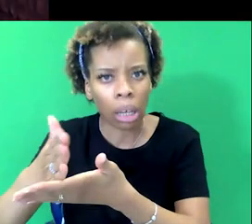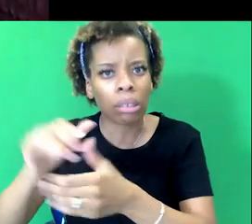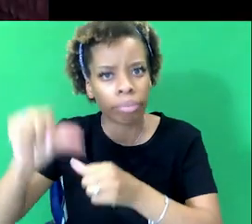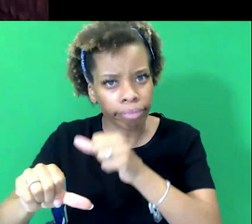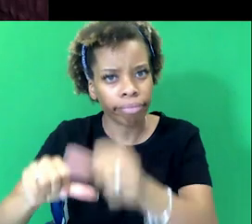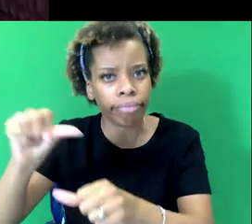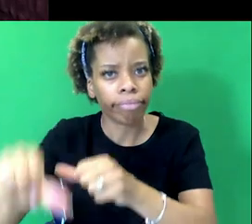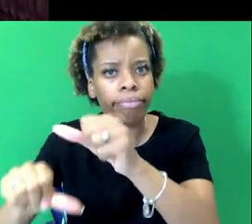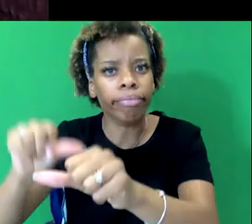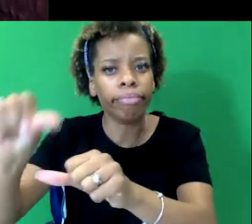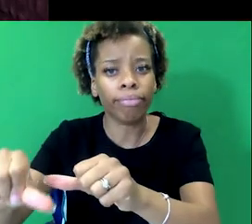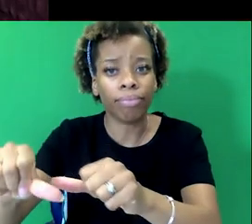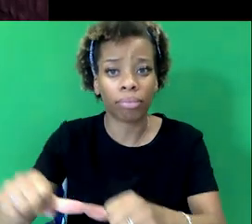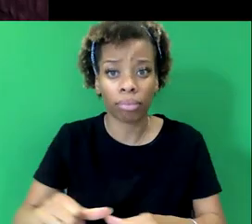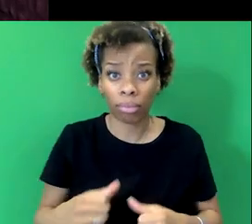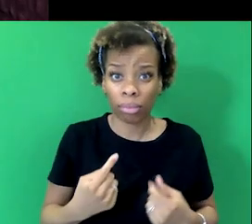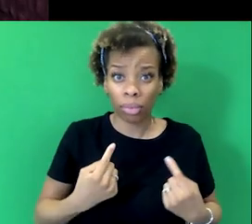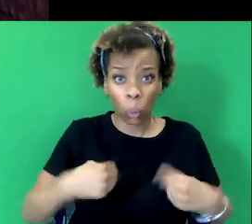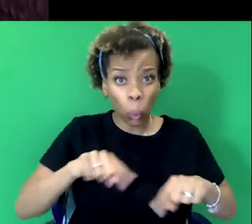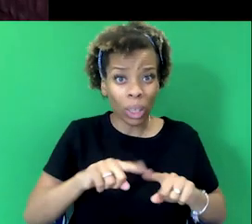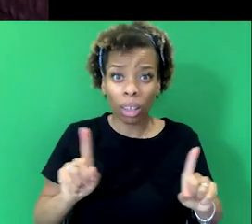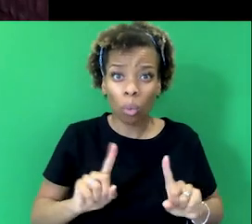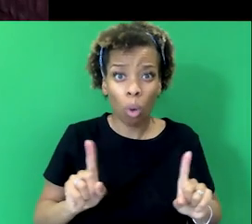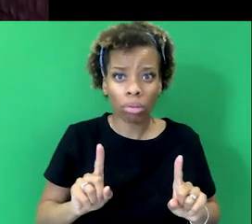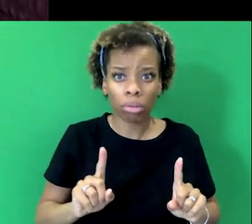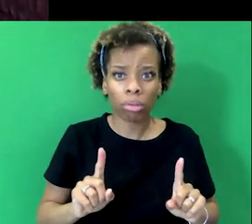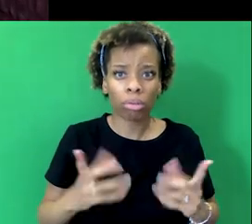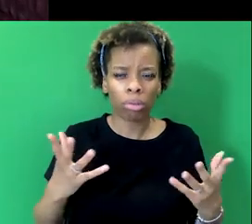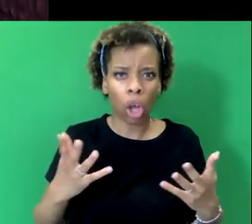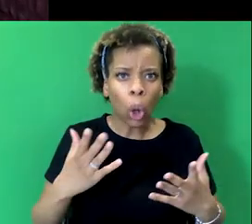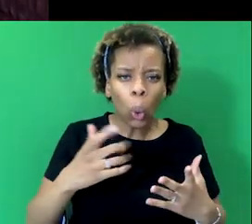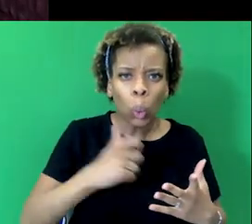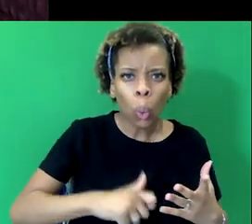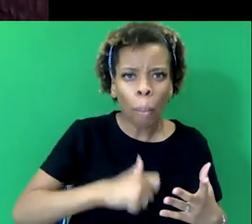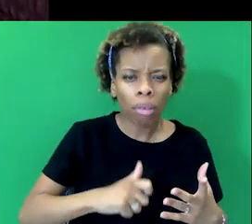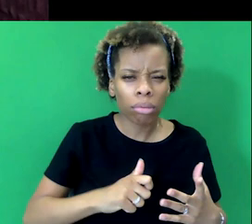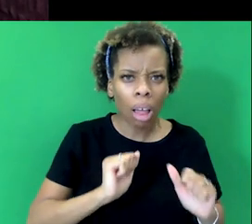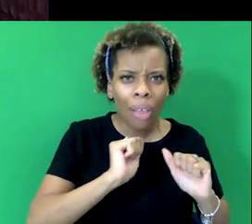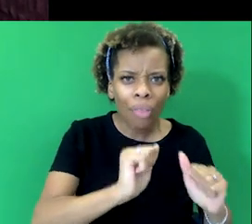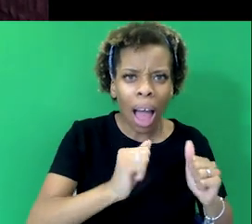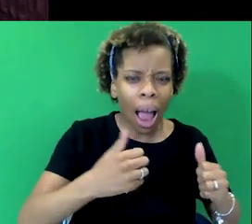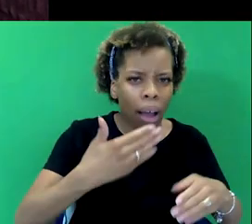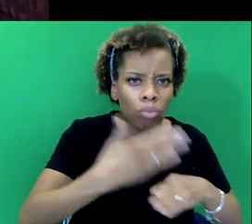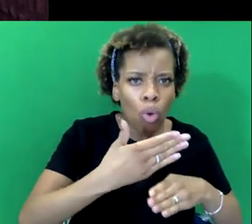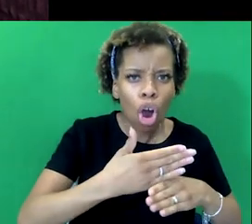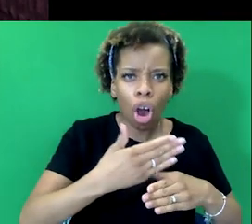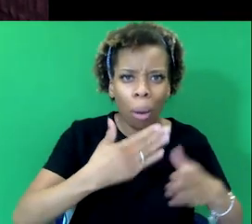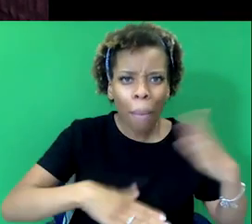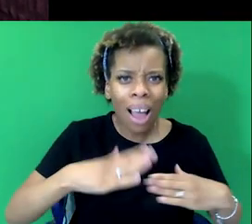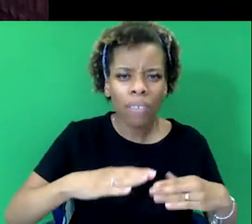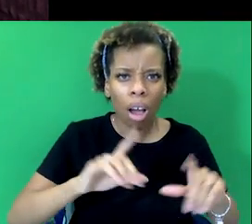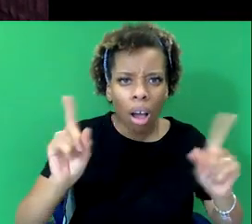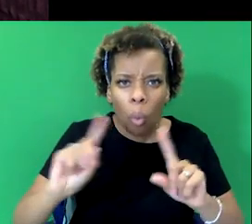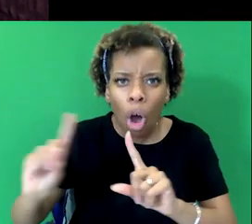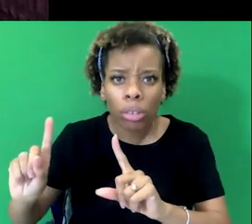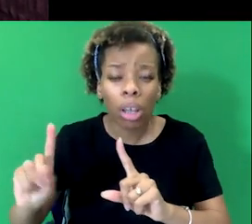we, you know, as dramatists, we're in the business of understanding the extremes of human behavior. Mm. And that's why we do, you know, once we have our tentpoles, we then have